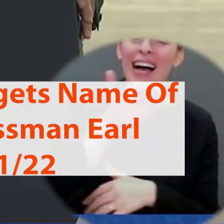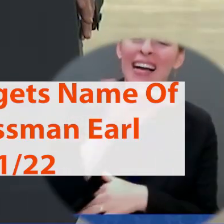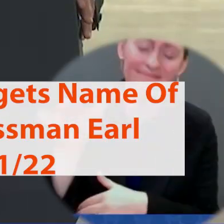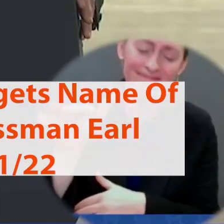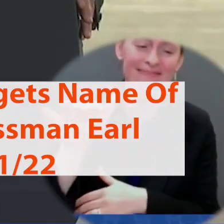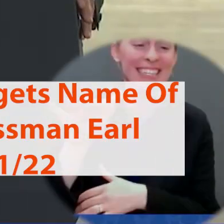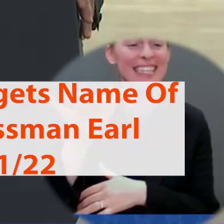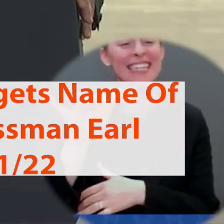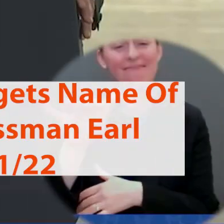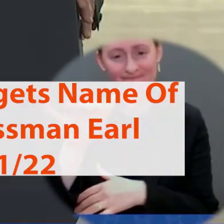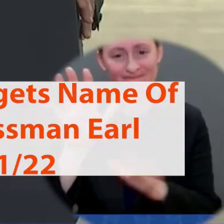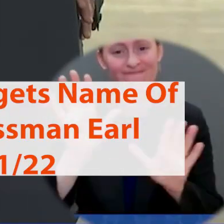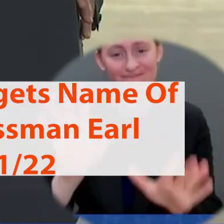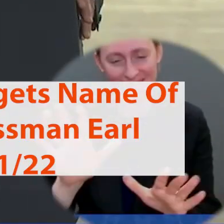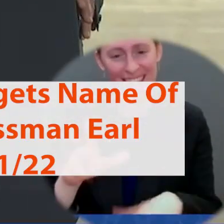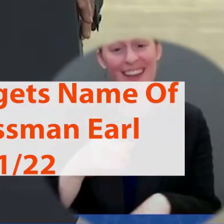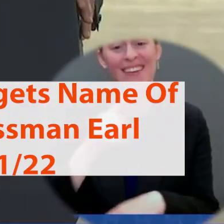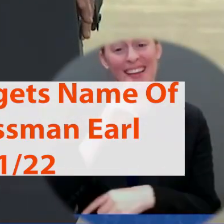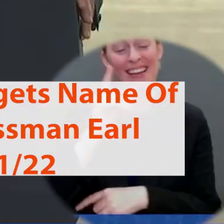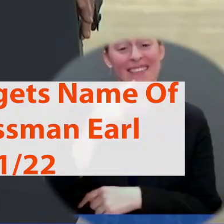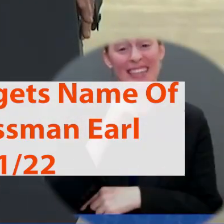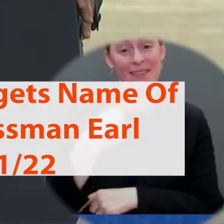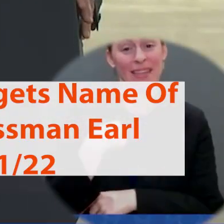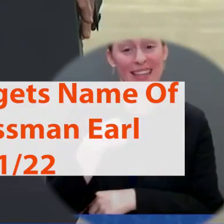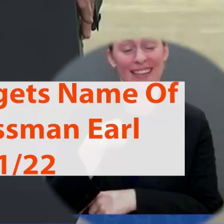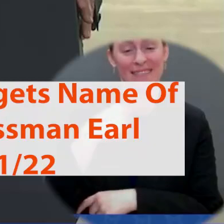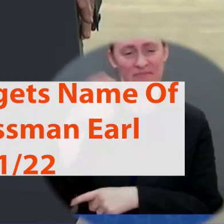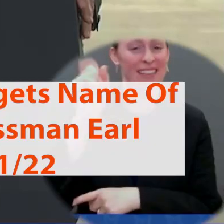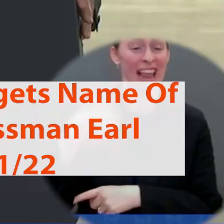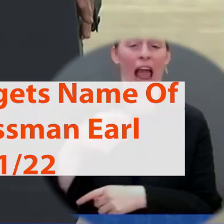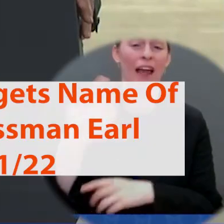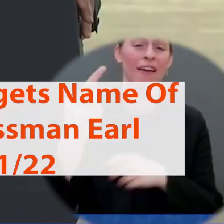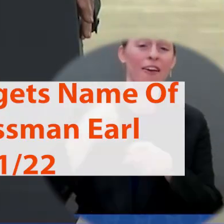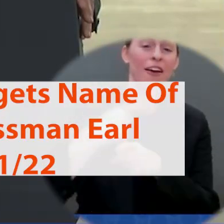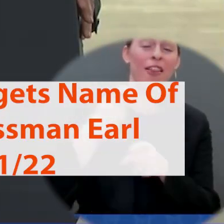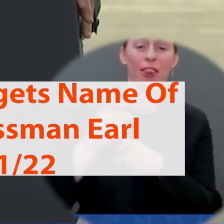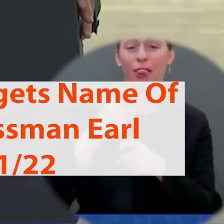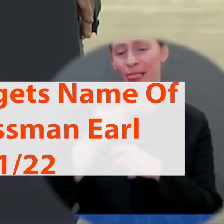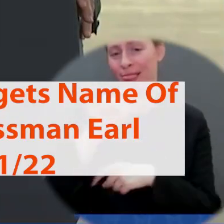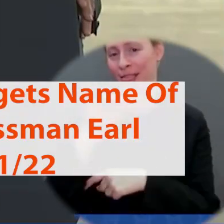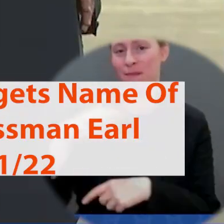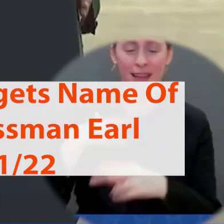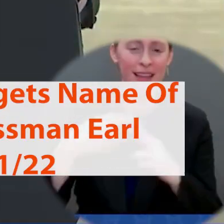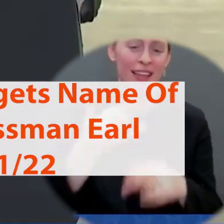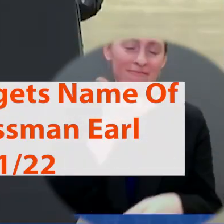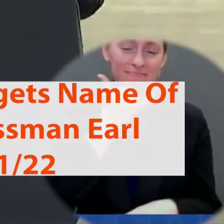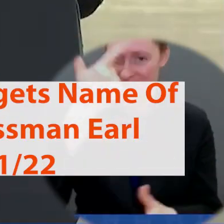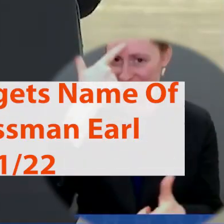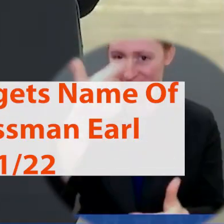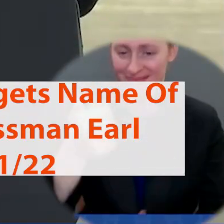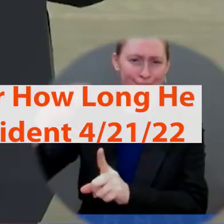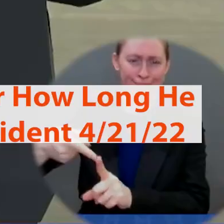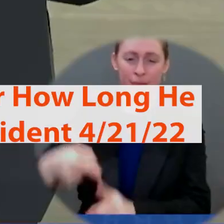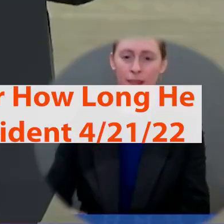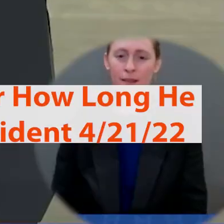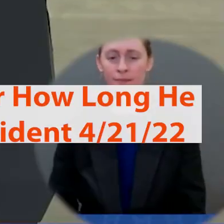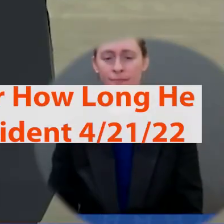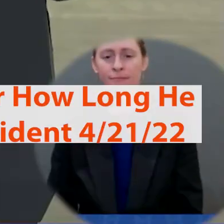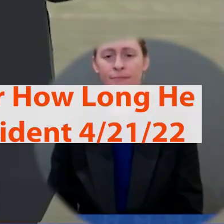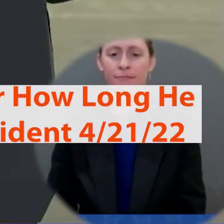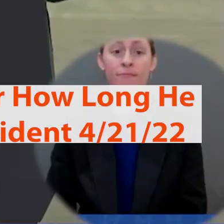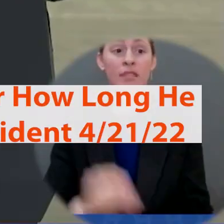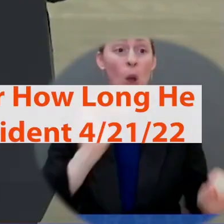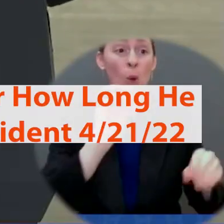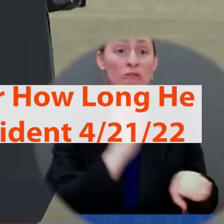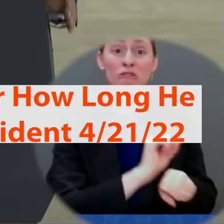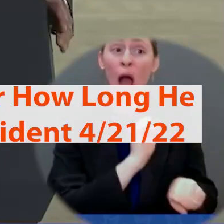I know. You can call me Biden. Joe Biden. Helping deliver a more...